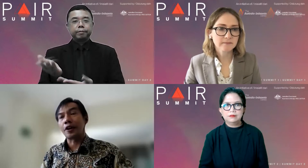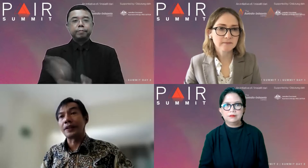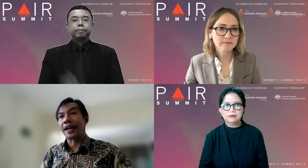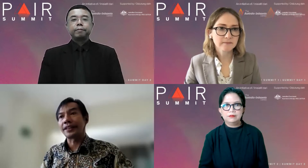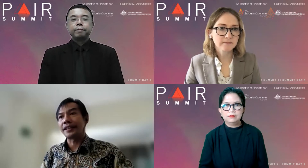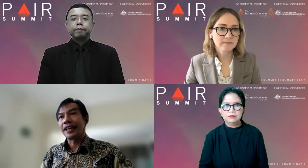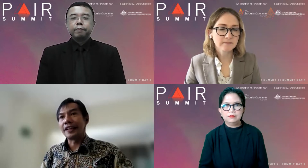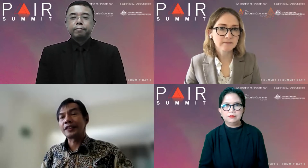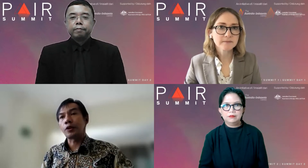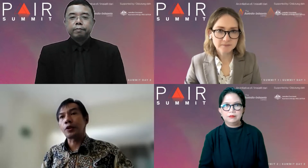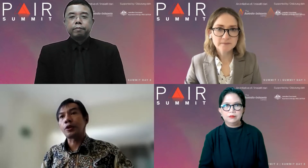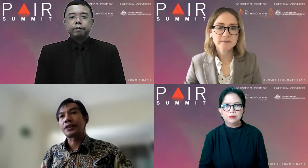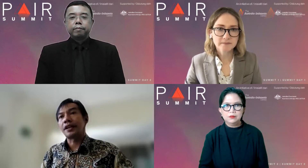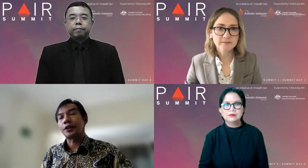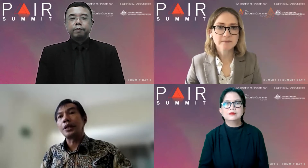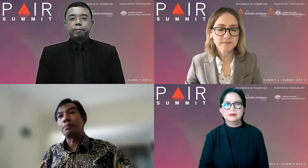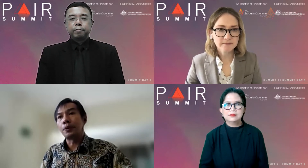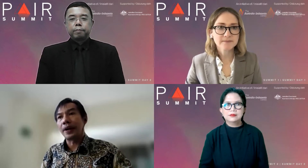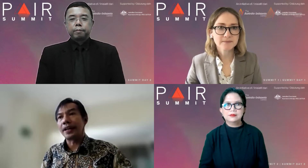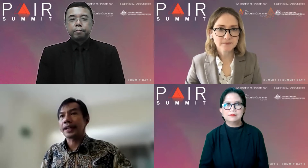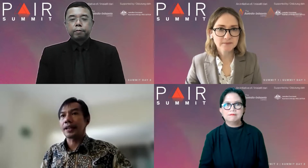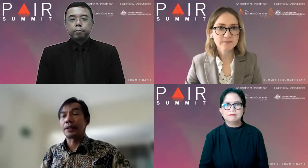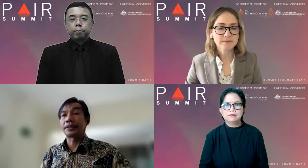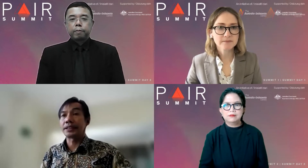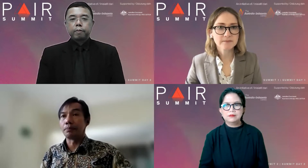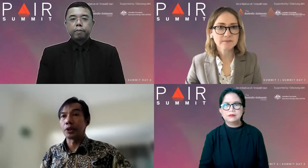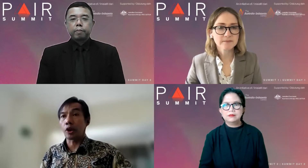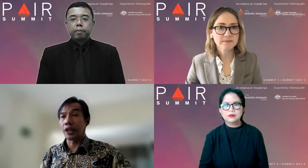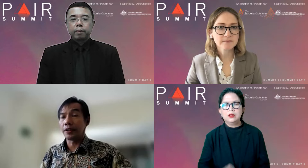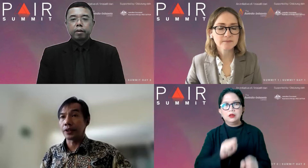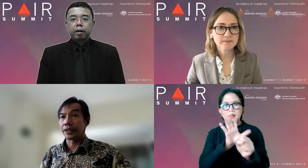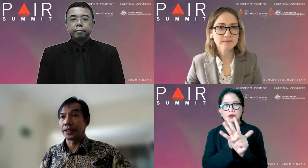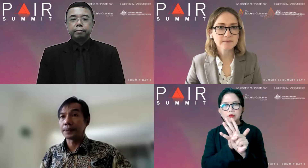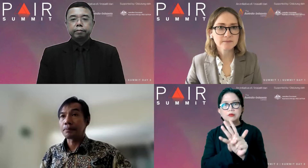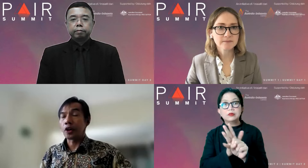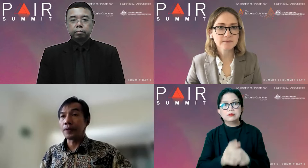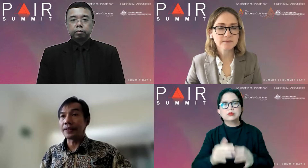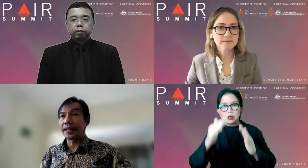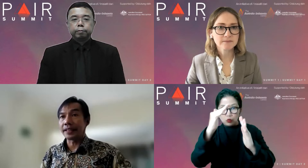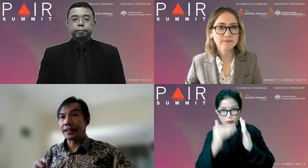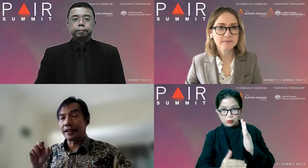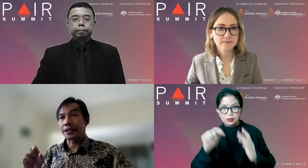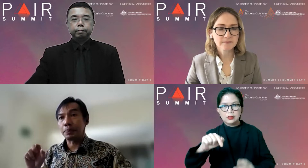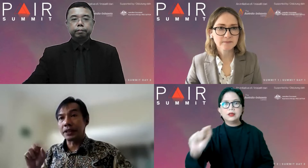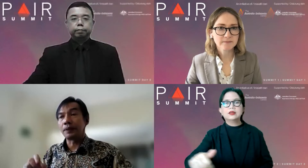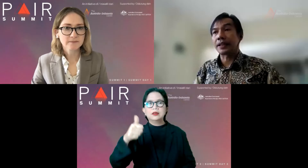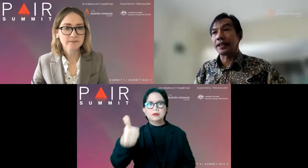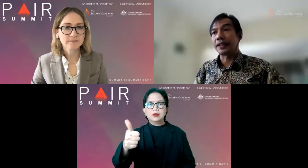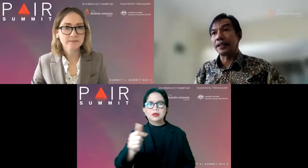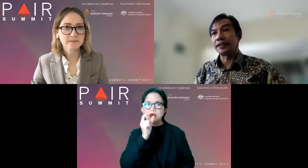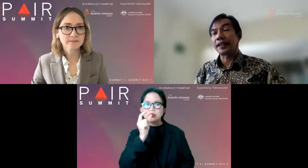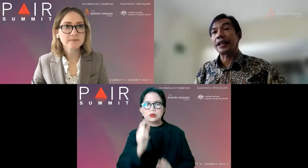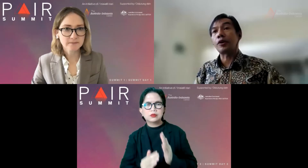lower COVID-19, it's a good start to improve and scale up the system, not only for the COVID-19